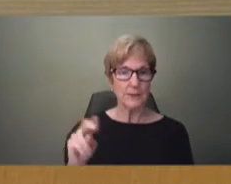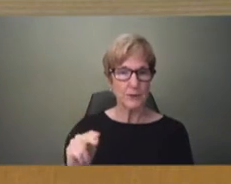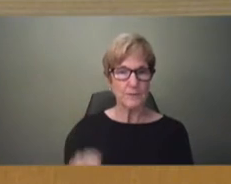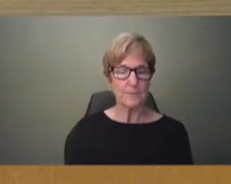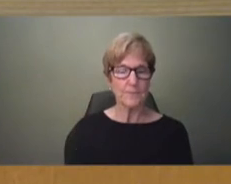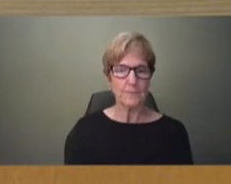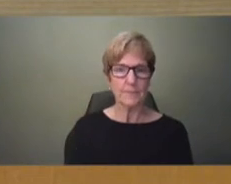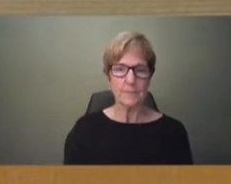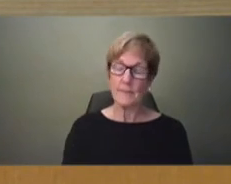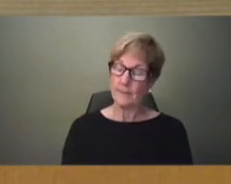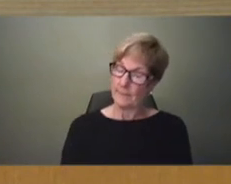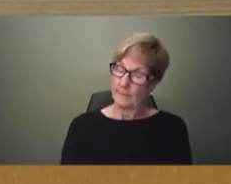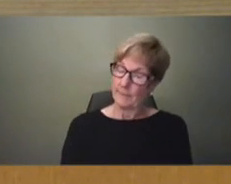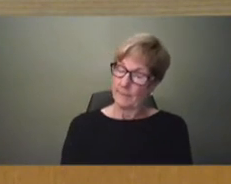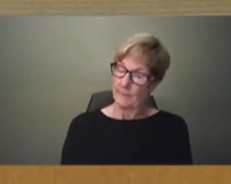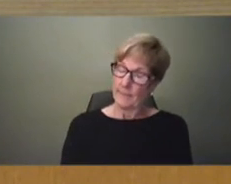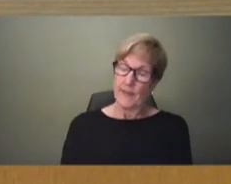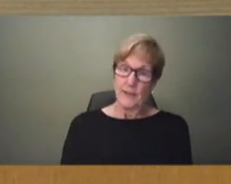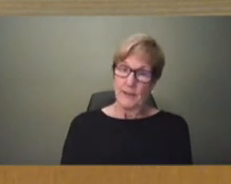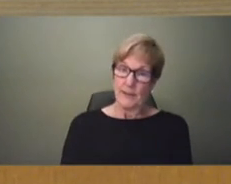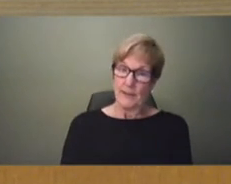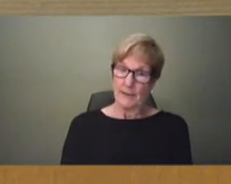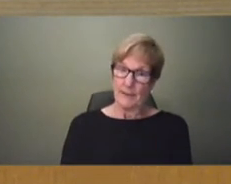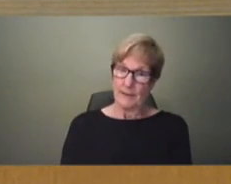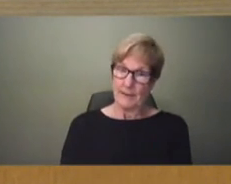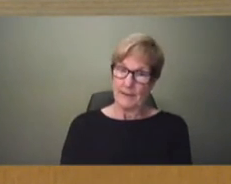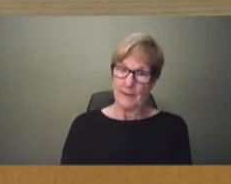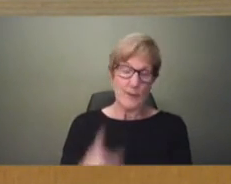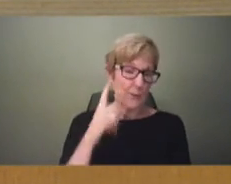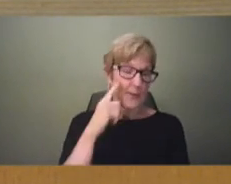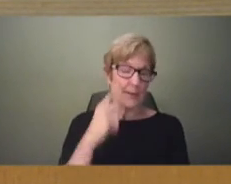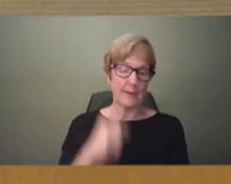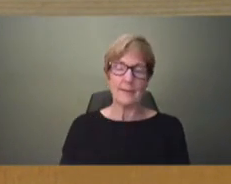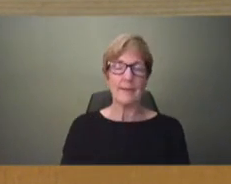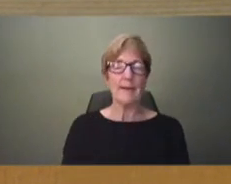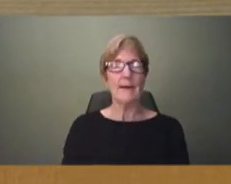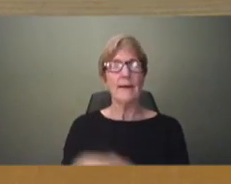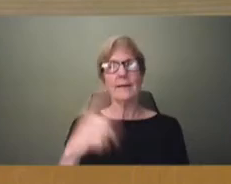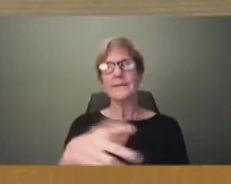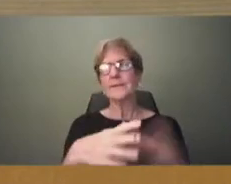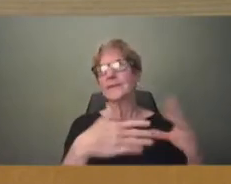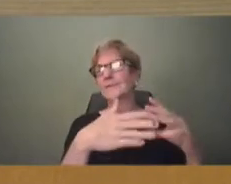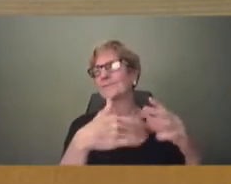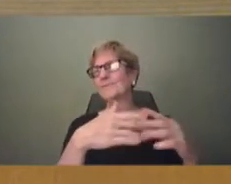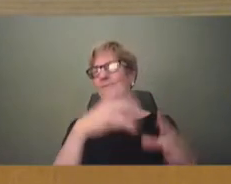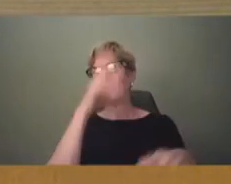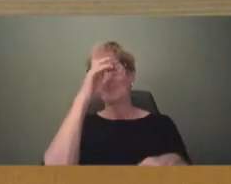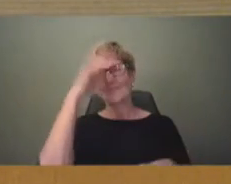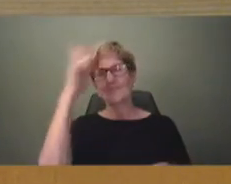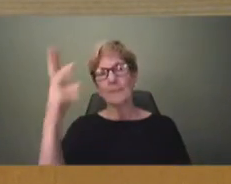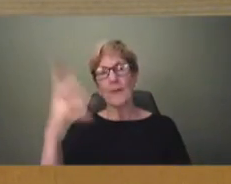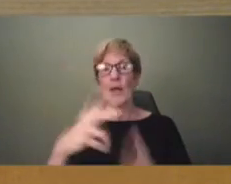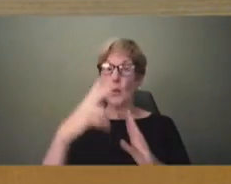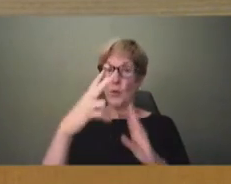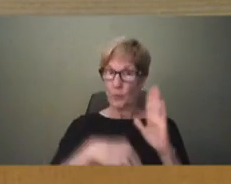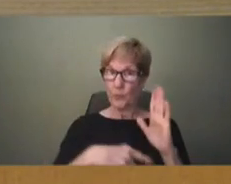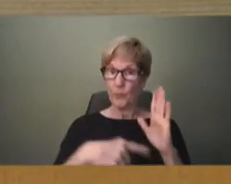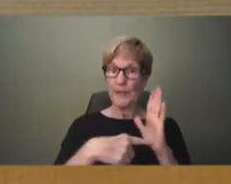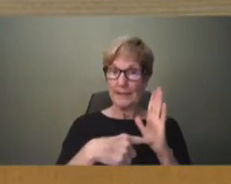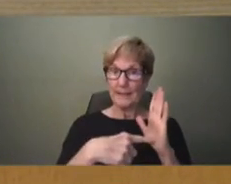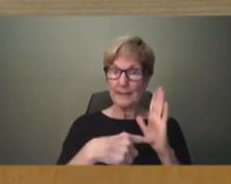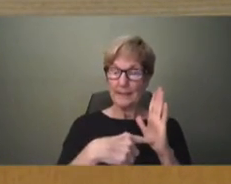now if you think I'm I'm I'm I'm just saying things that off the read these read